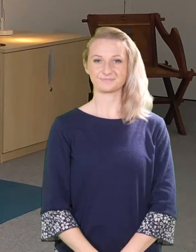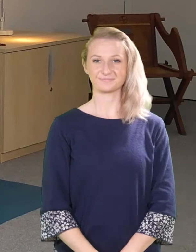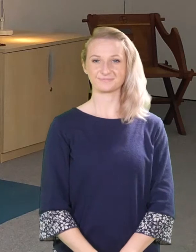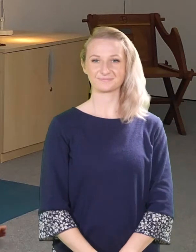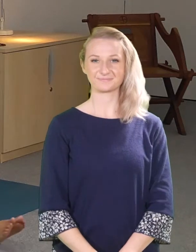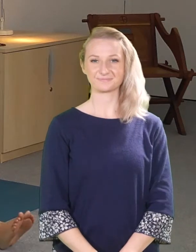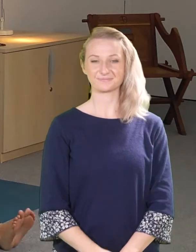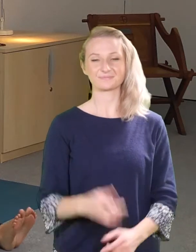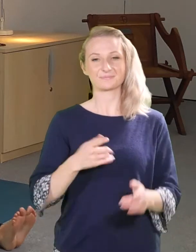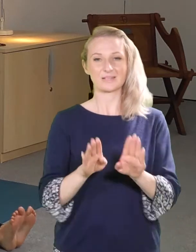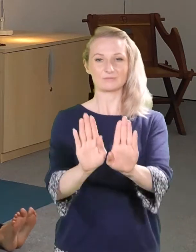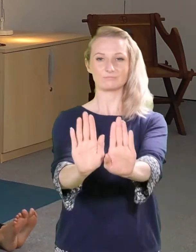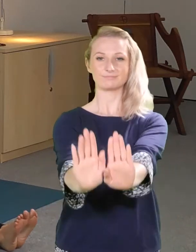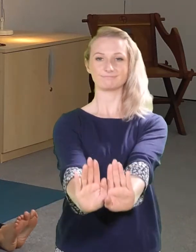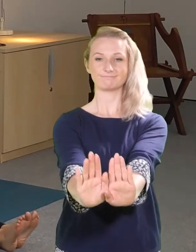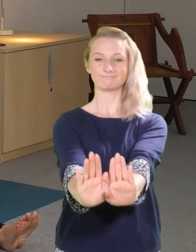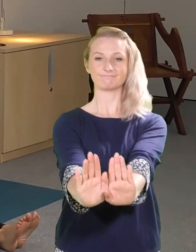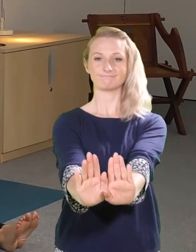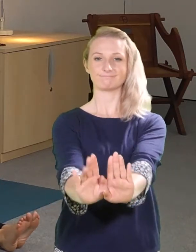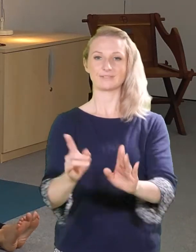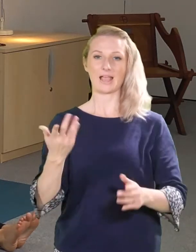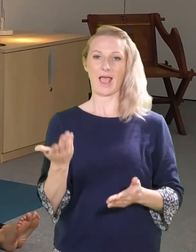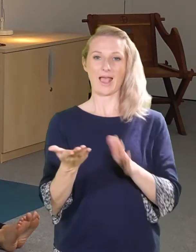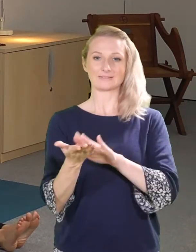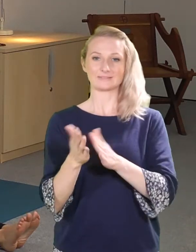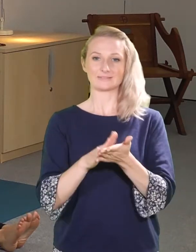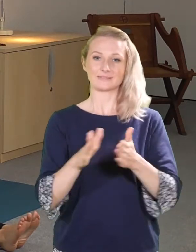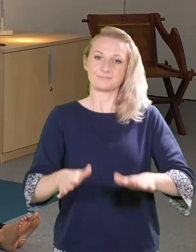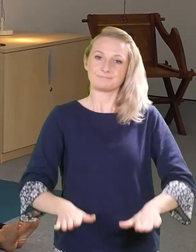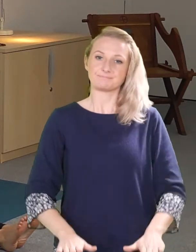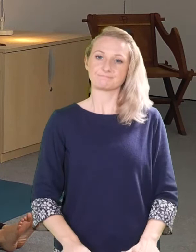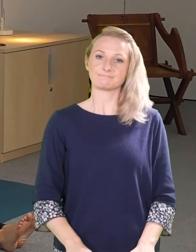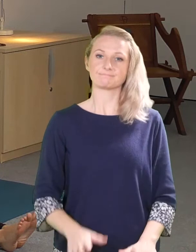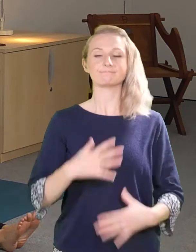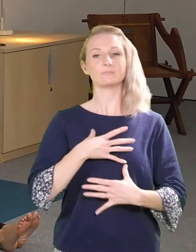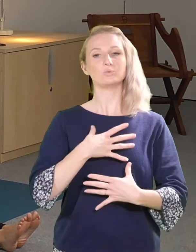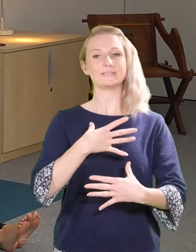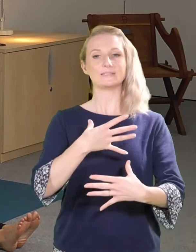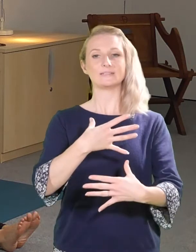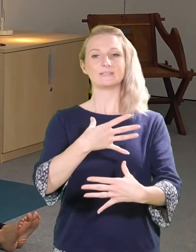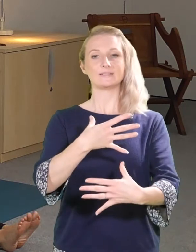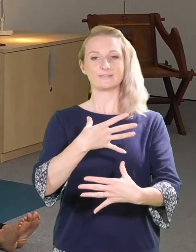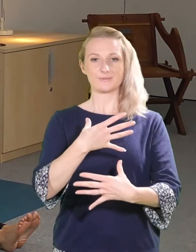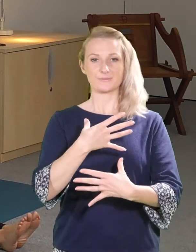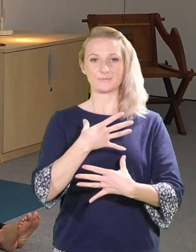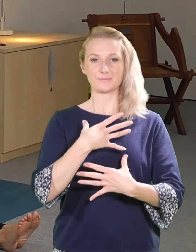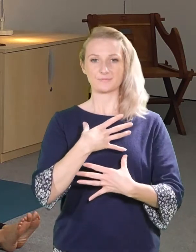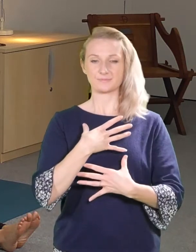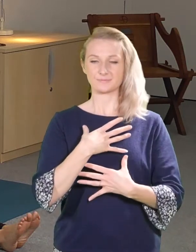And then straighten the legs out, bring the hands to the knees, and just take a breath here.